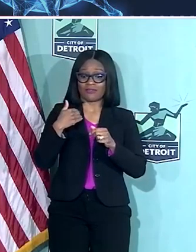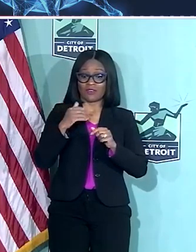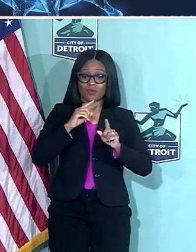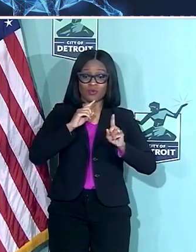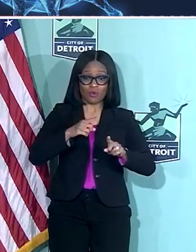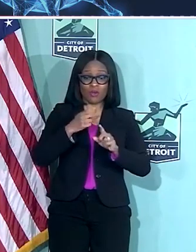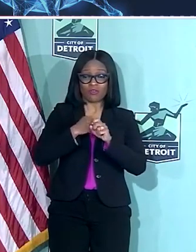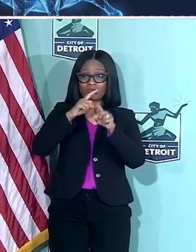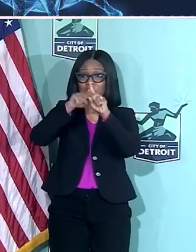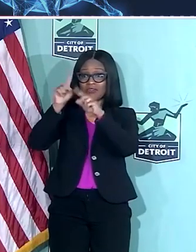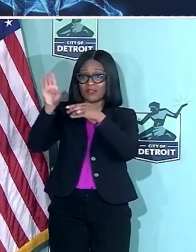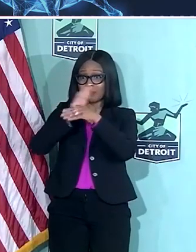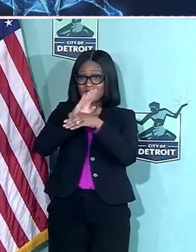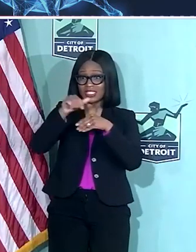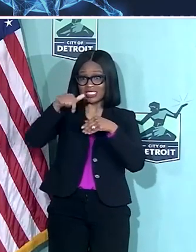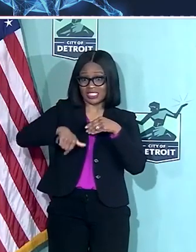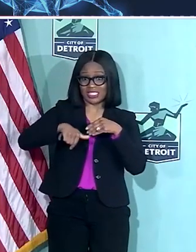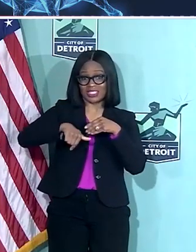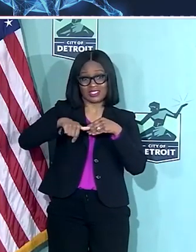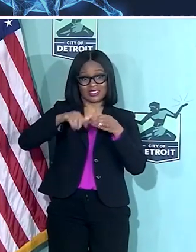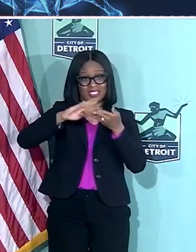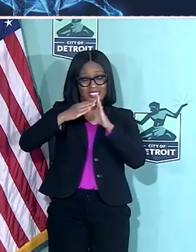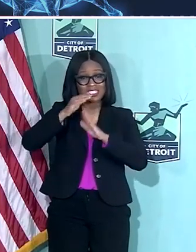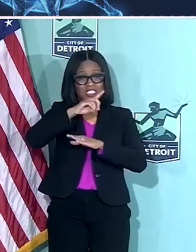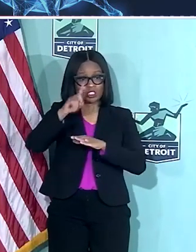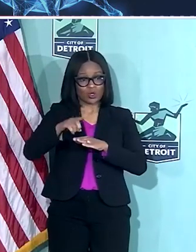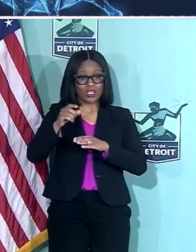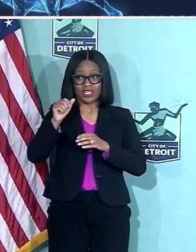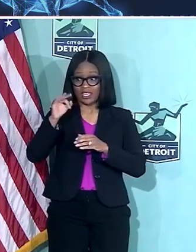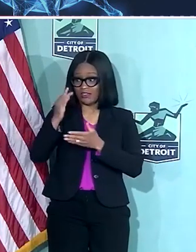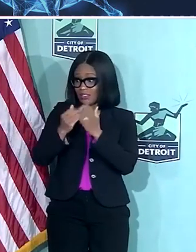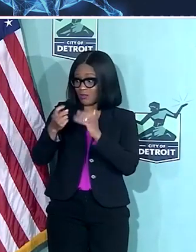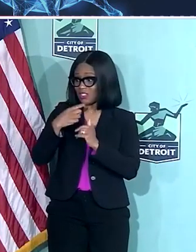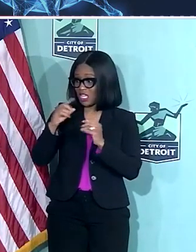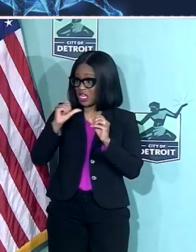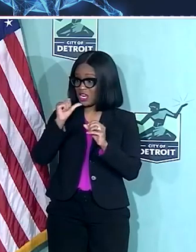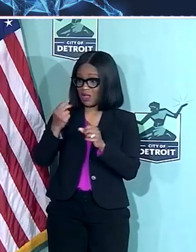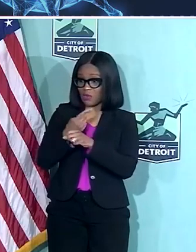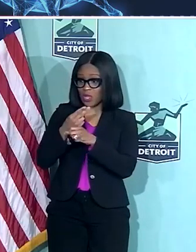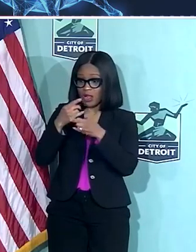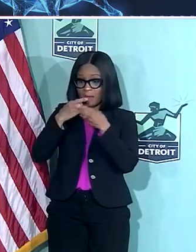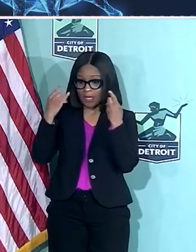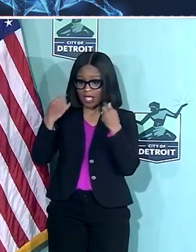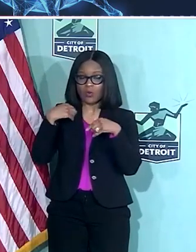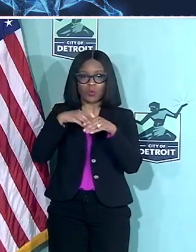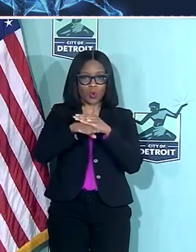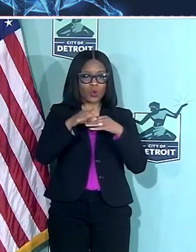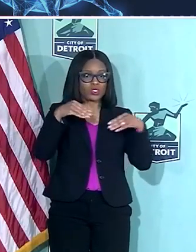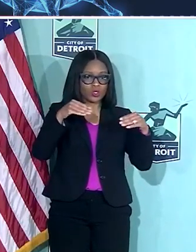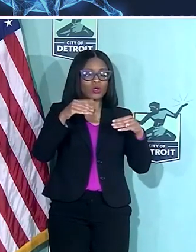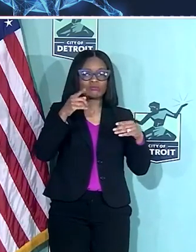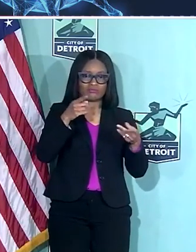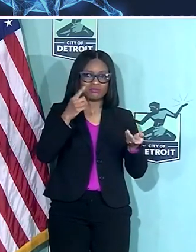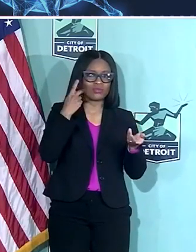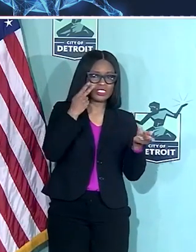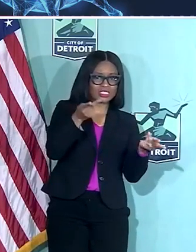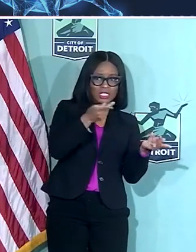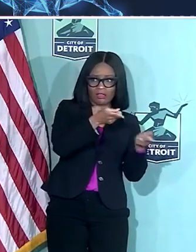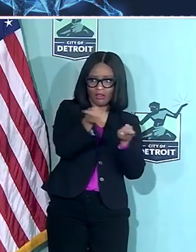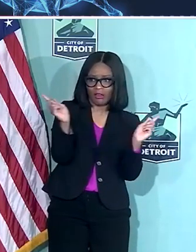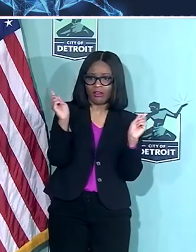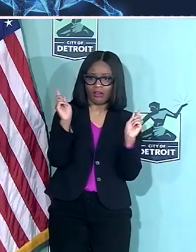businesses in this town where somebody says they're not wearing masks. Every time we go into the store, we find they're complying. So, but